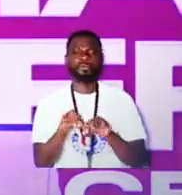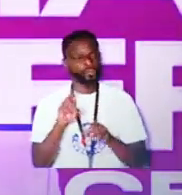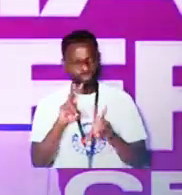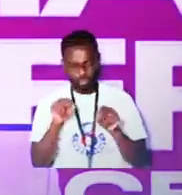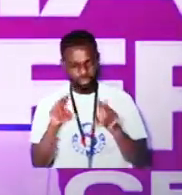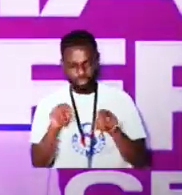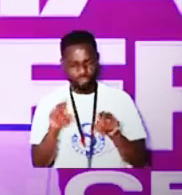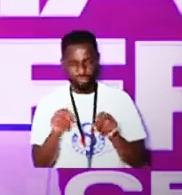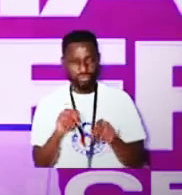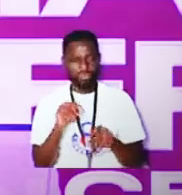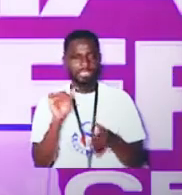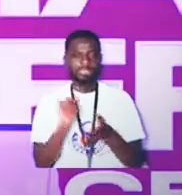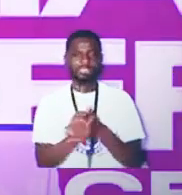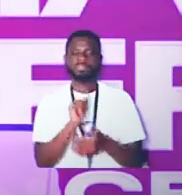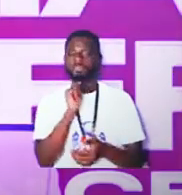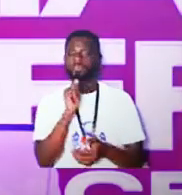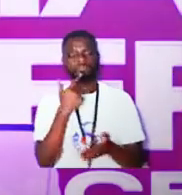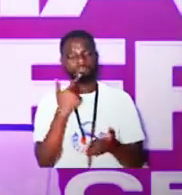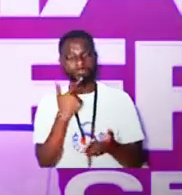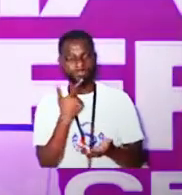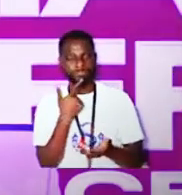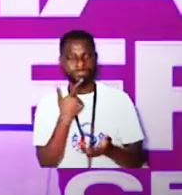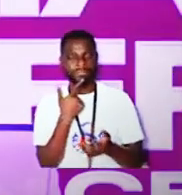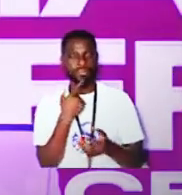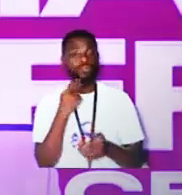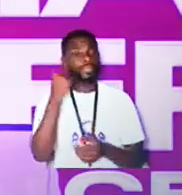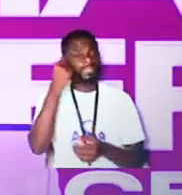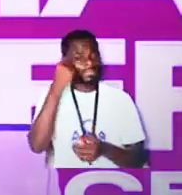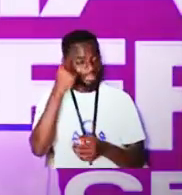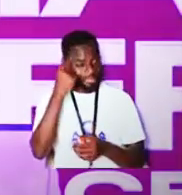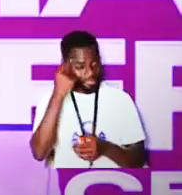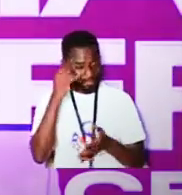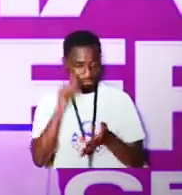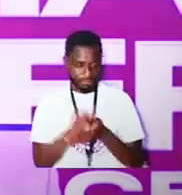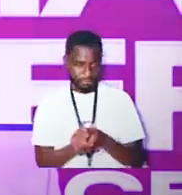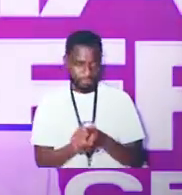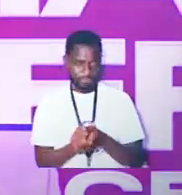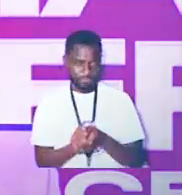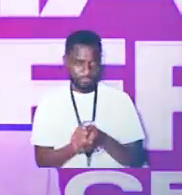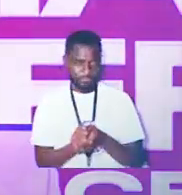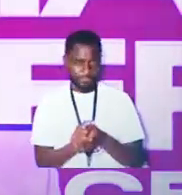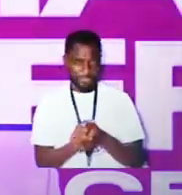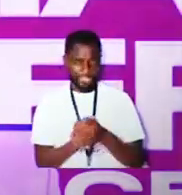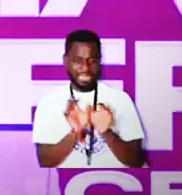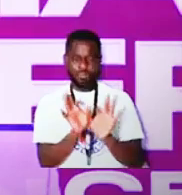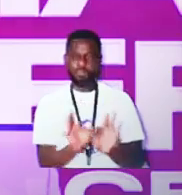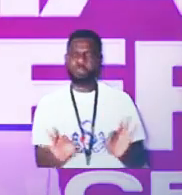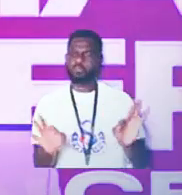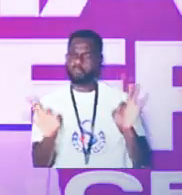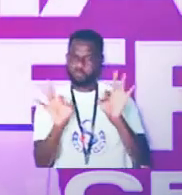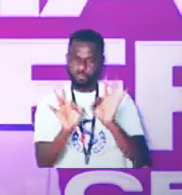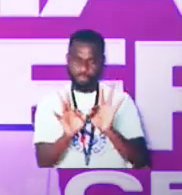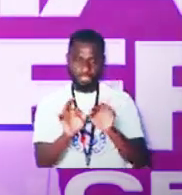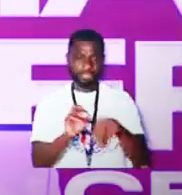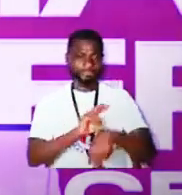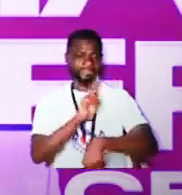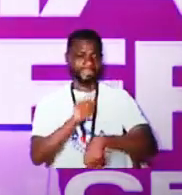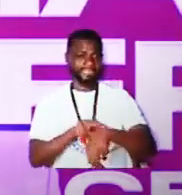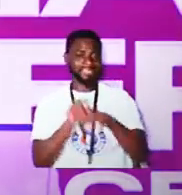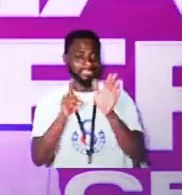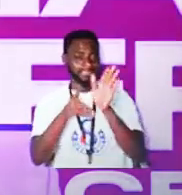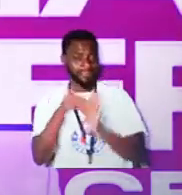No, that is not what I'm saying. We think that the key to nations'